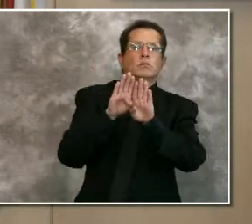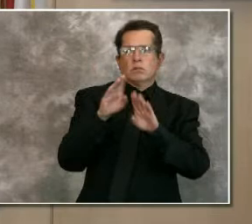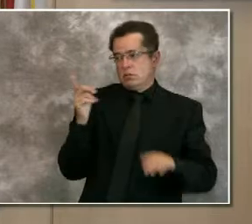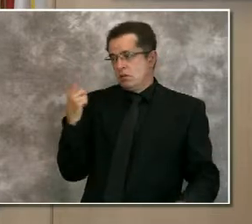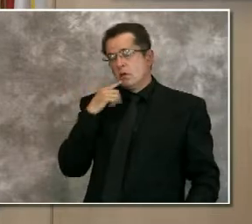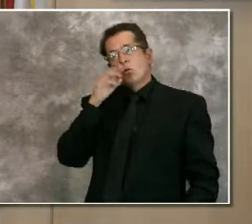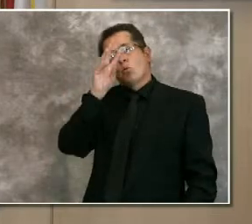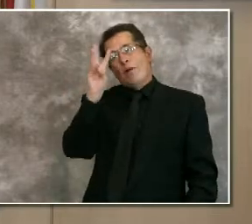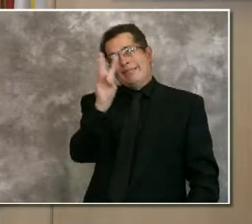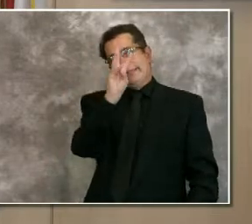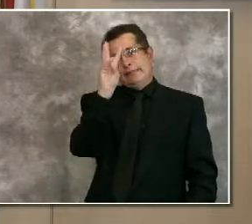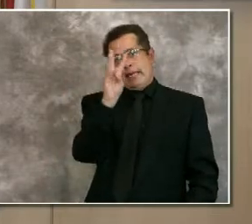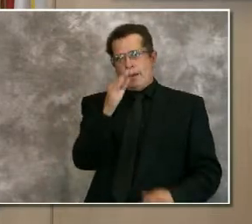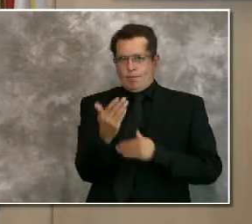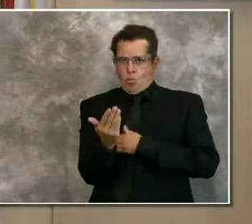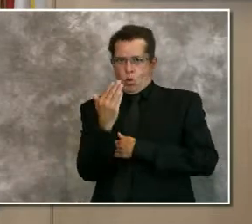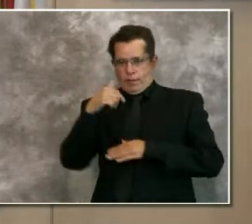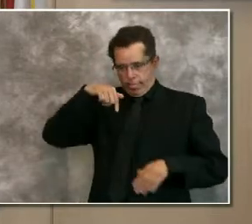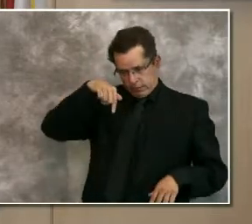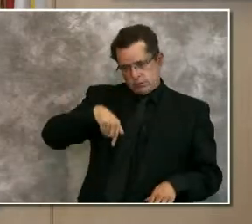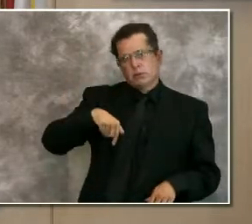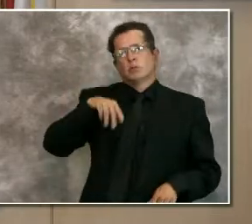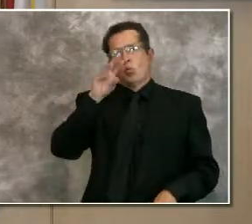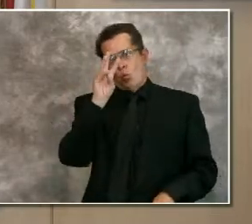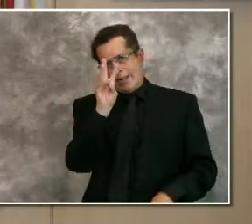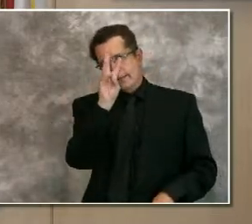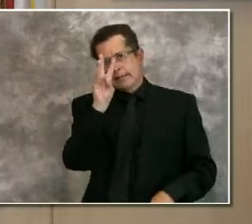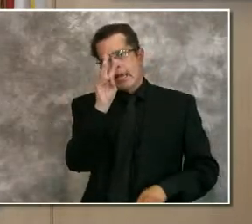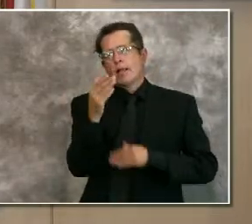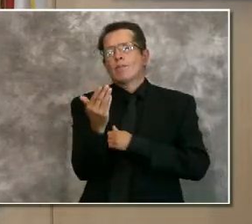Midnight. this coming Wednesday morning, yes.